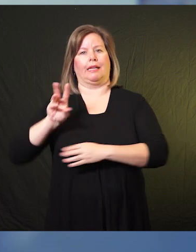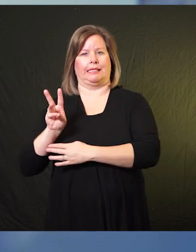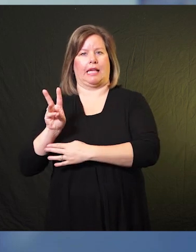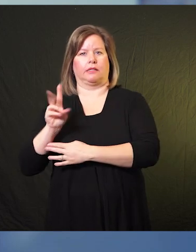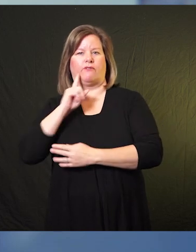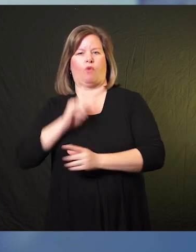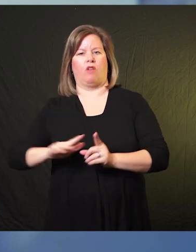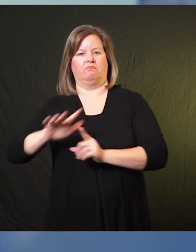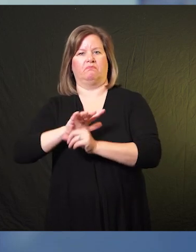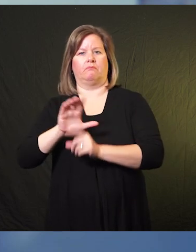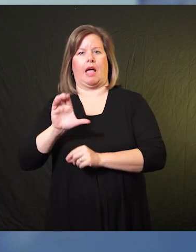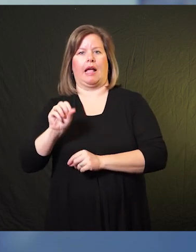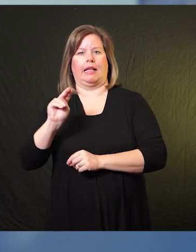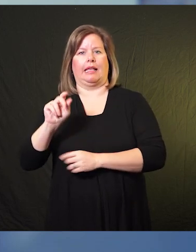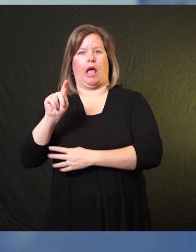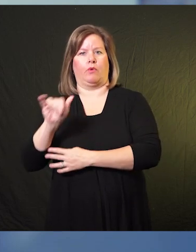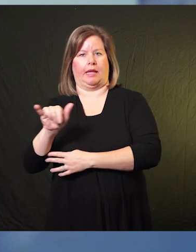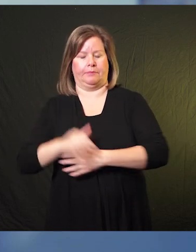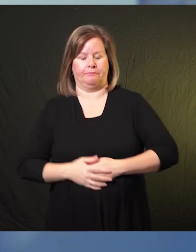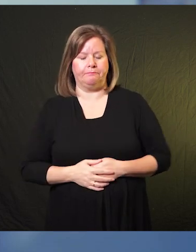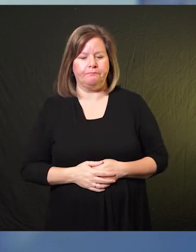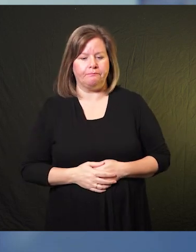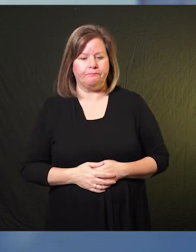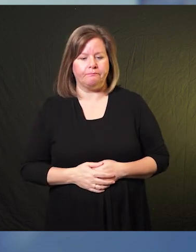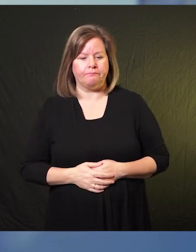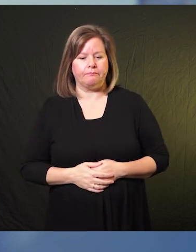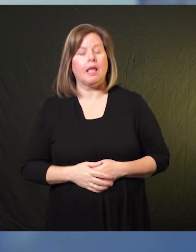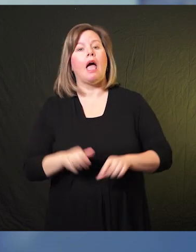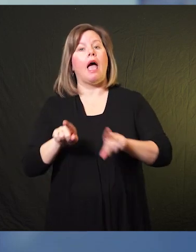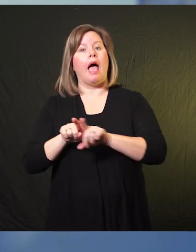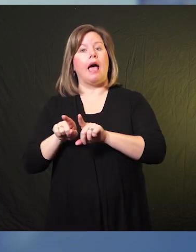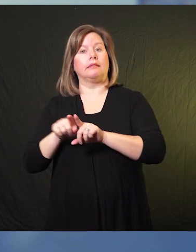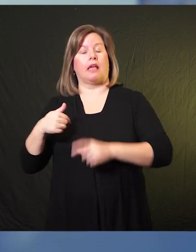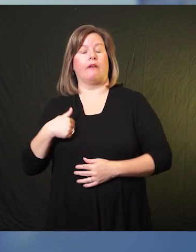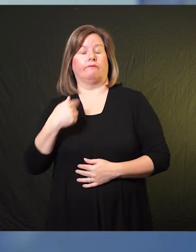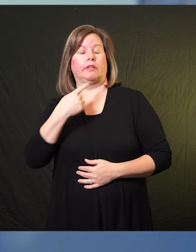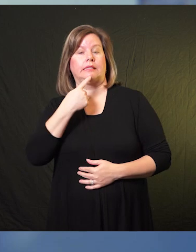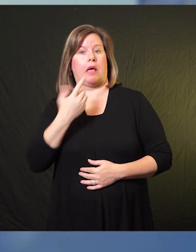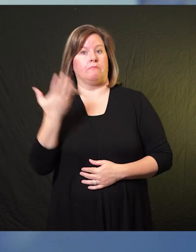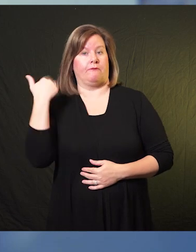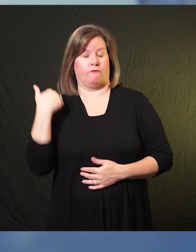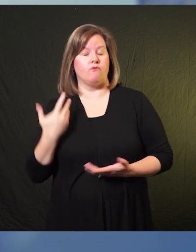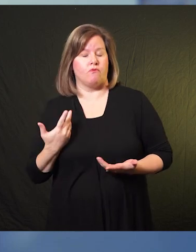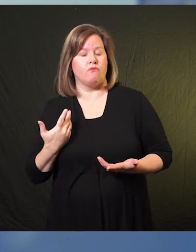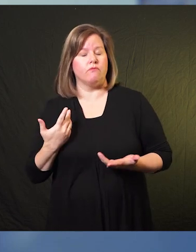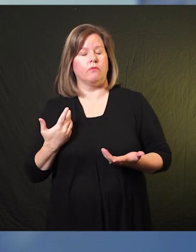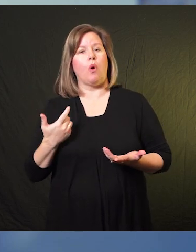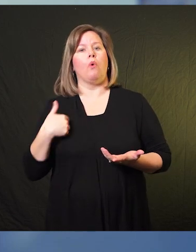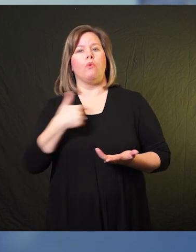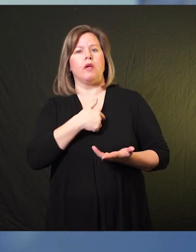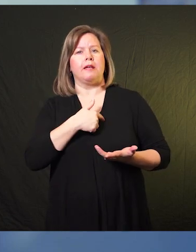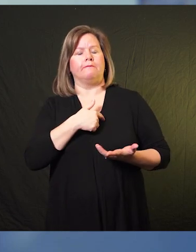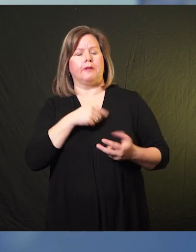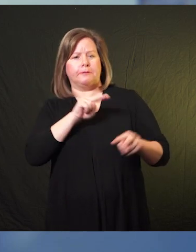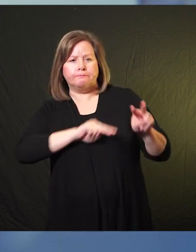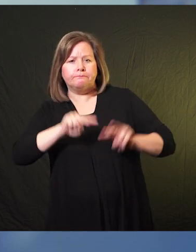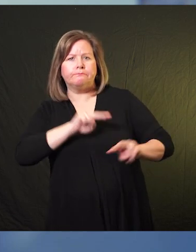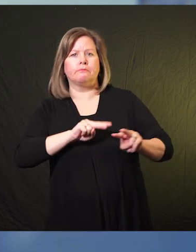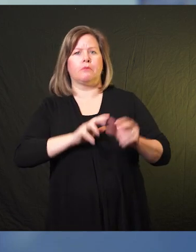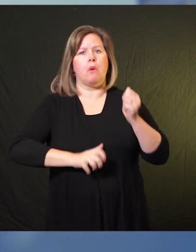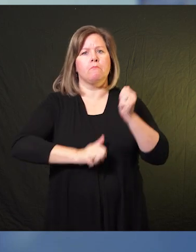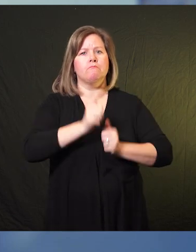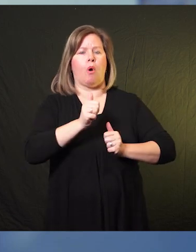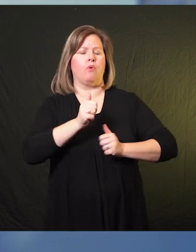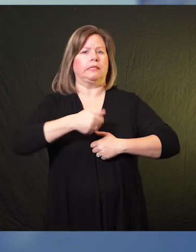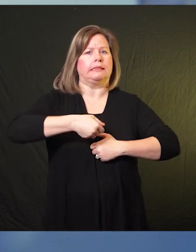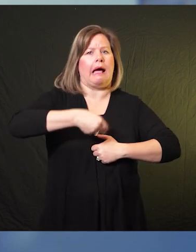countywide. As I mentioned in the past couple of days, we've been looking more intensely at the most